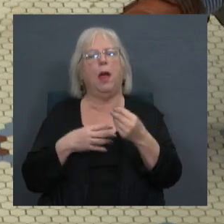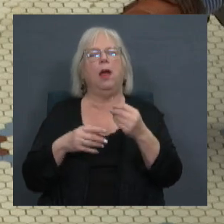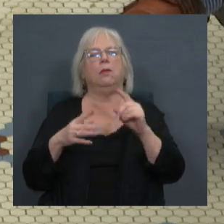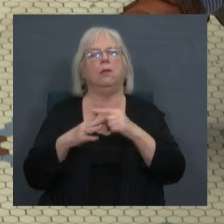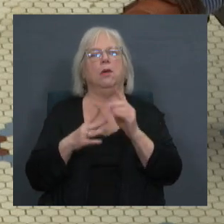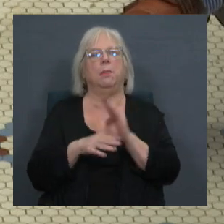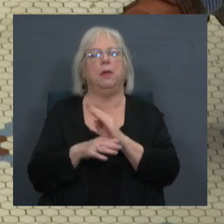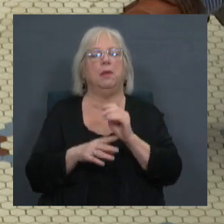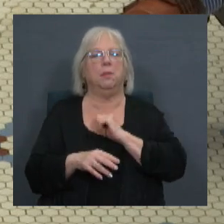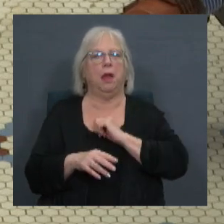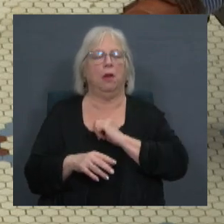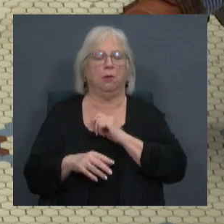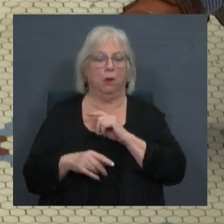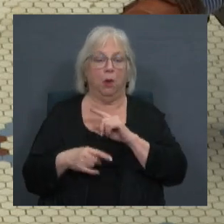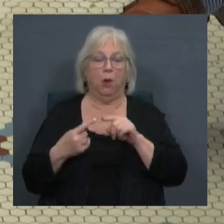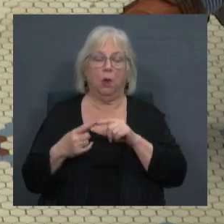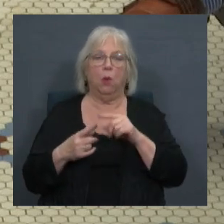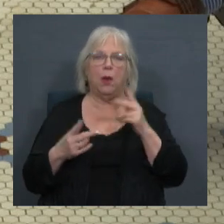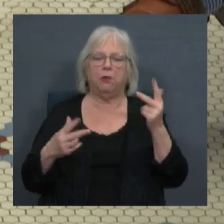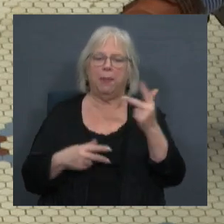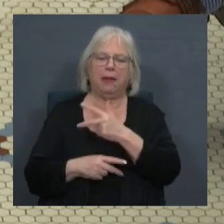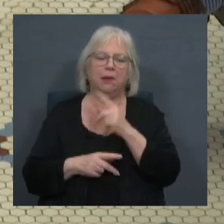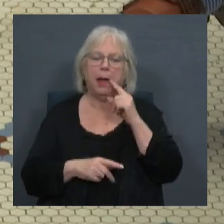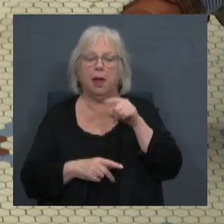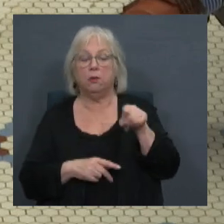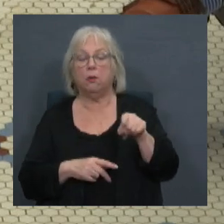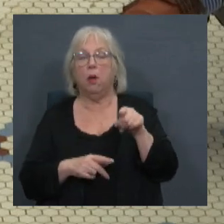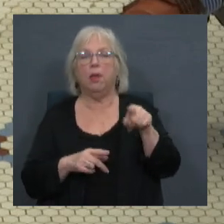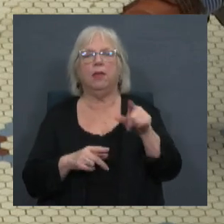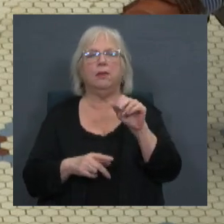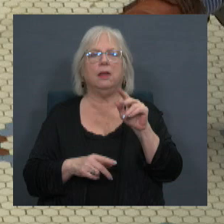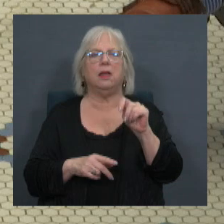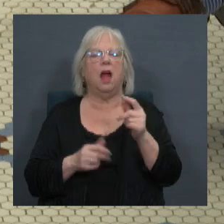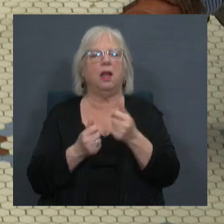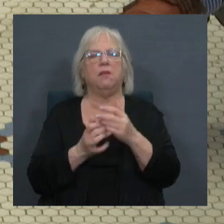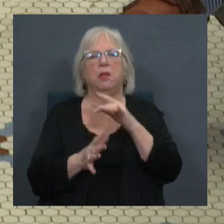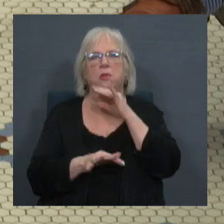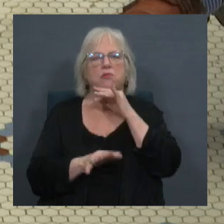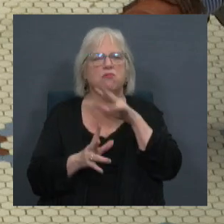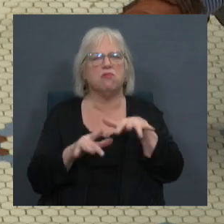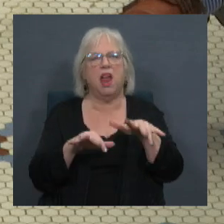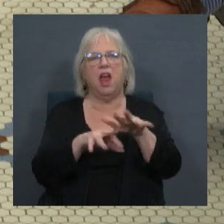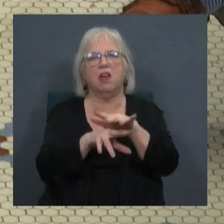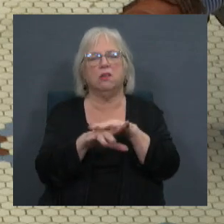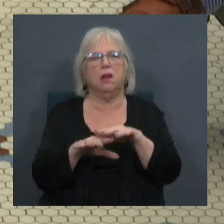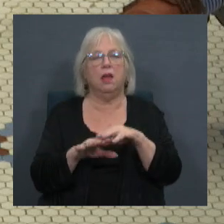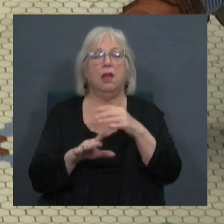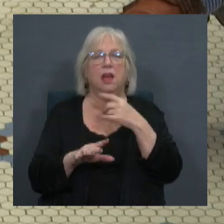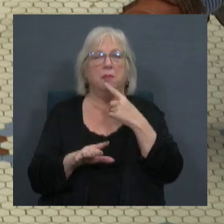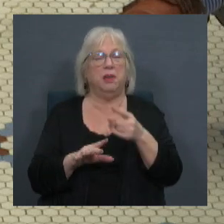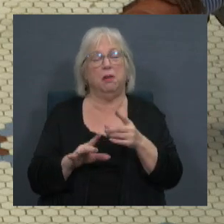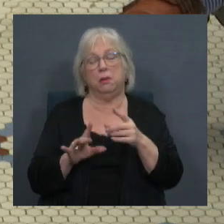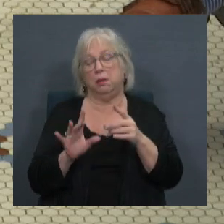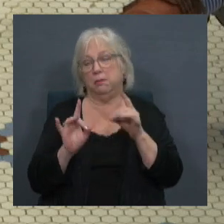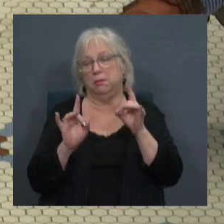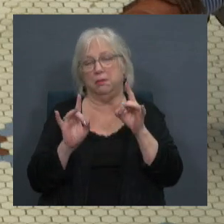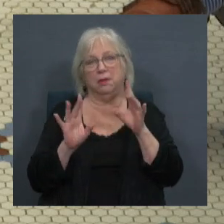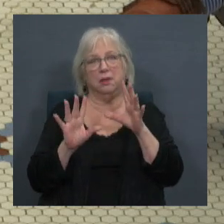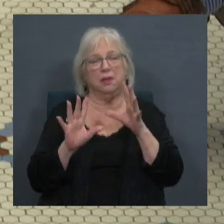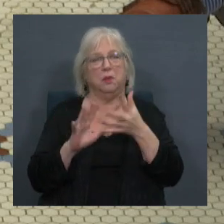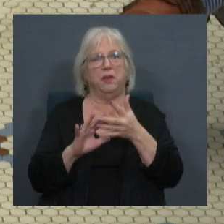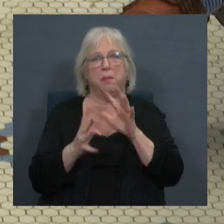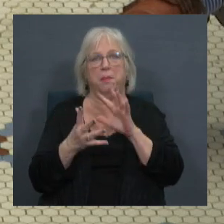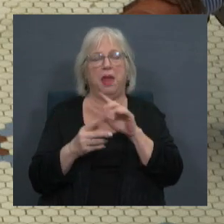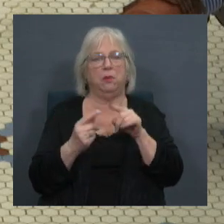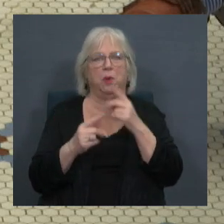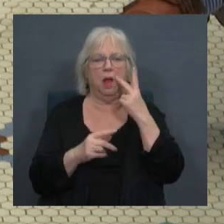lot, when I was passing by, I saw it and everything was trashed up. I'm telling you, it was a mess when I